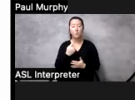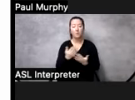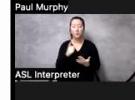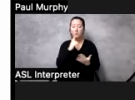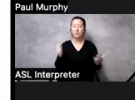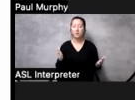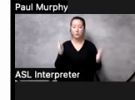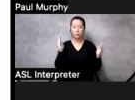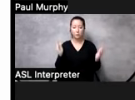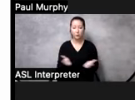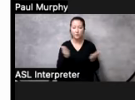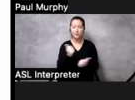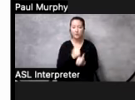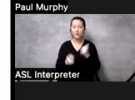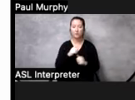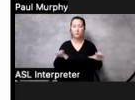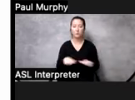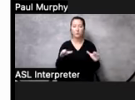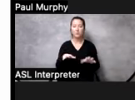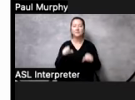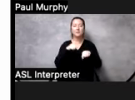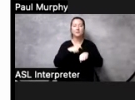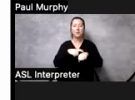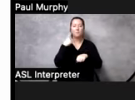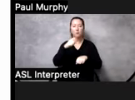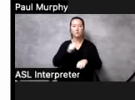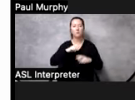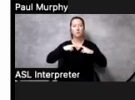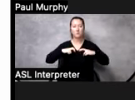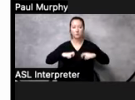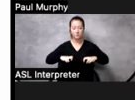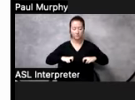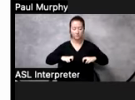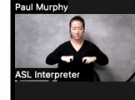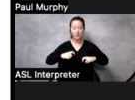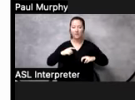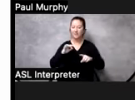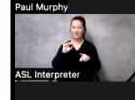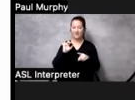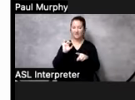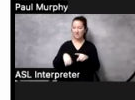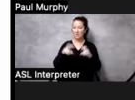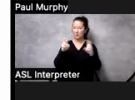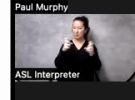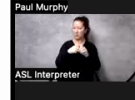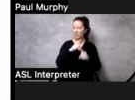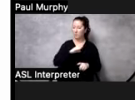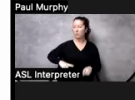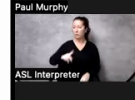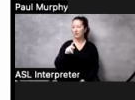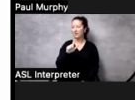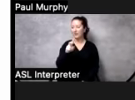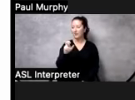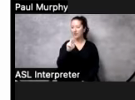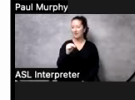to do is really to take a moment to self-assess. And I really like this quote, right, from Lord Kelvin: if you cannot measure it, you